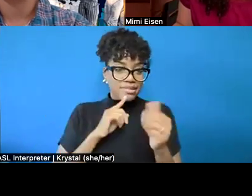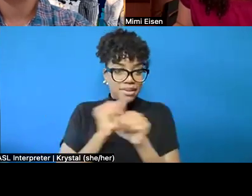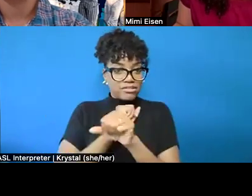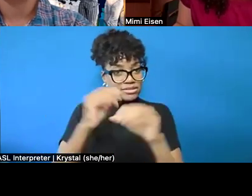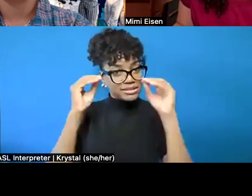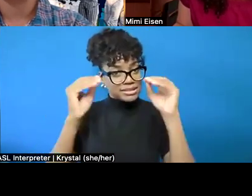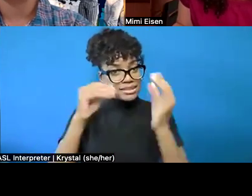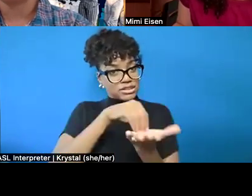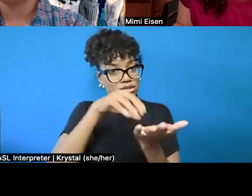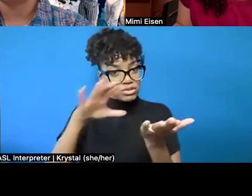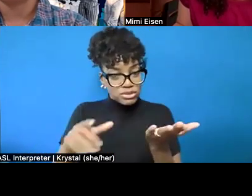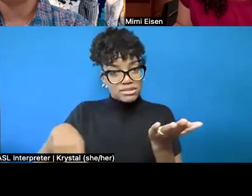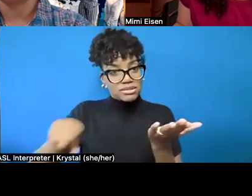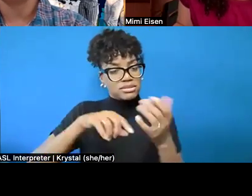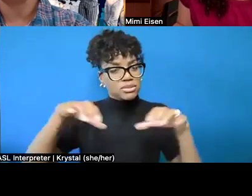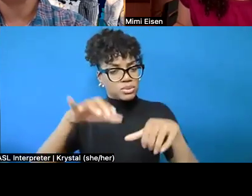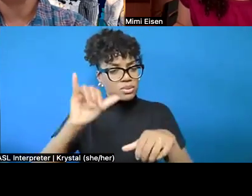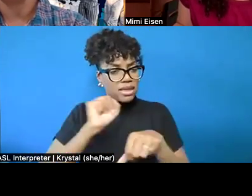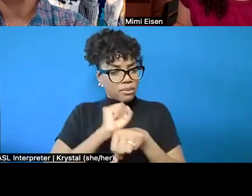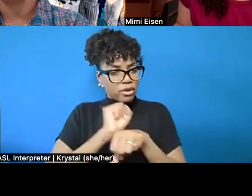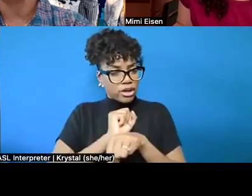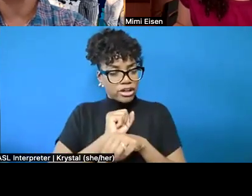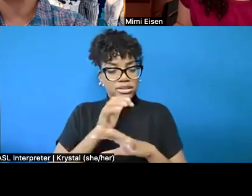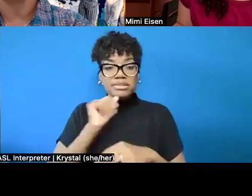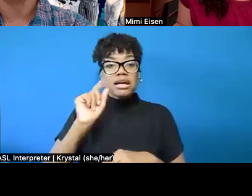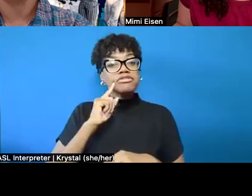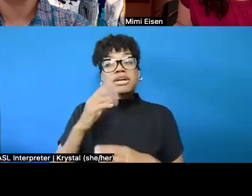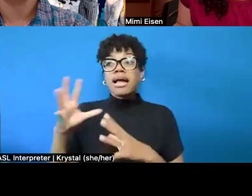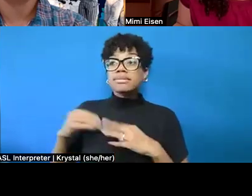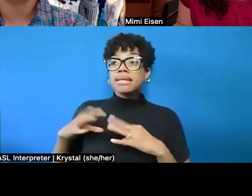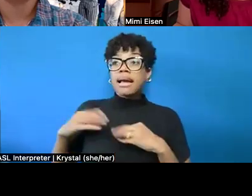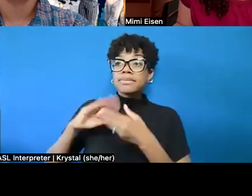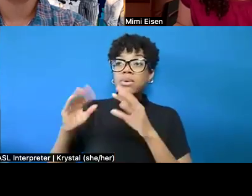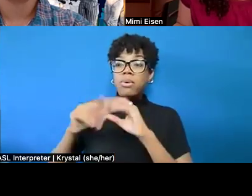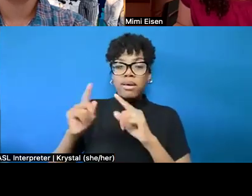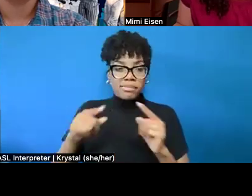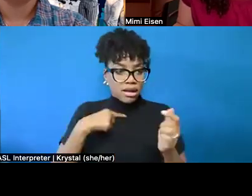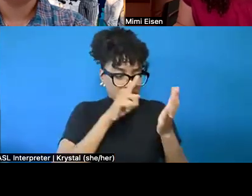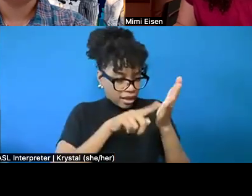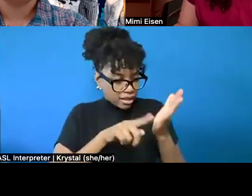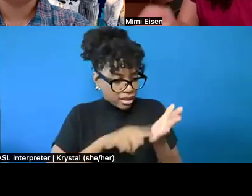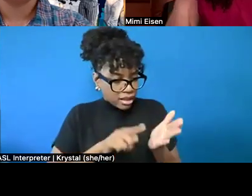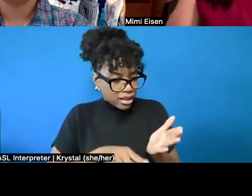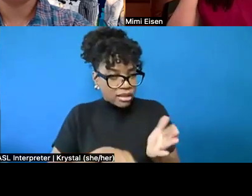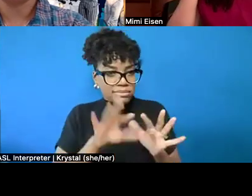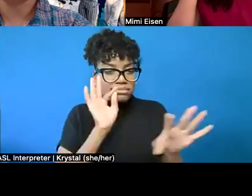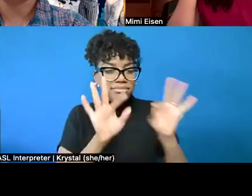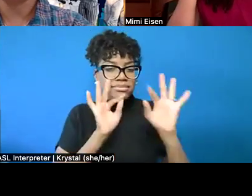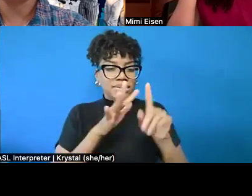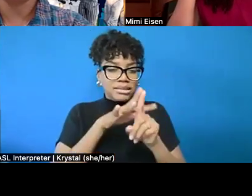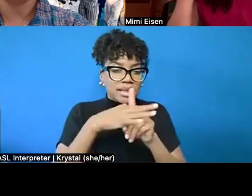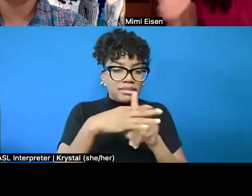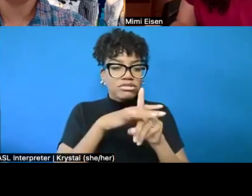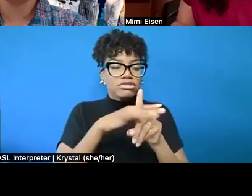able to do. Another important way to kind of historicize and contextualize the